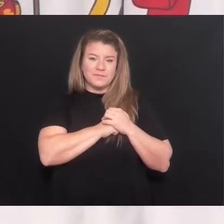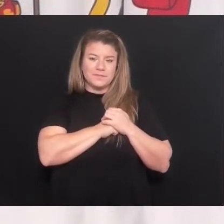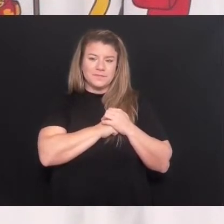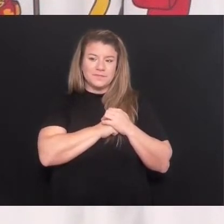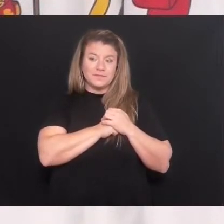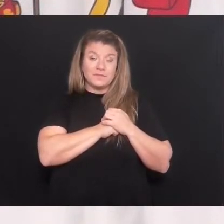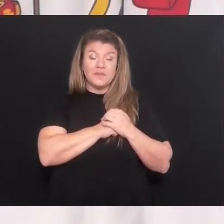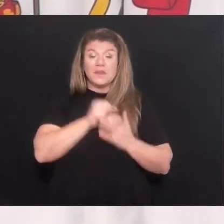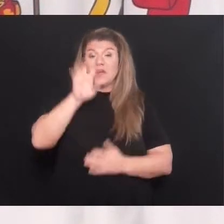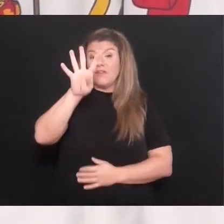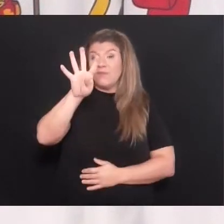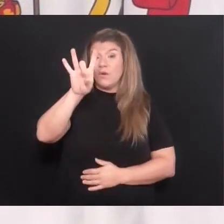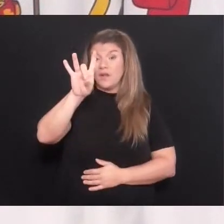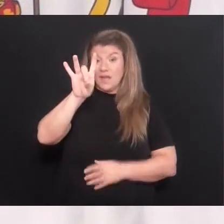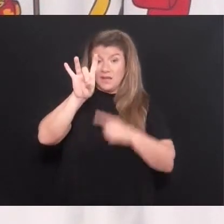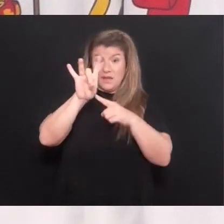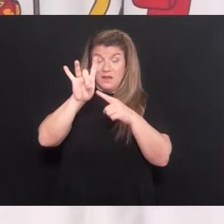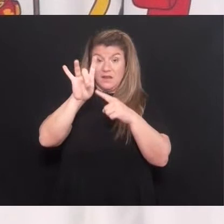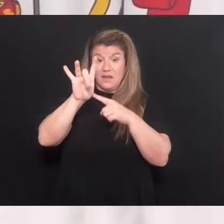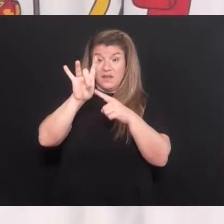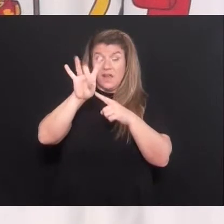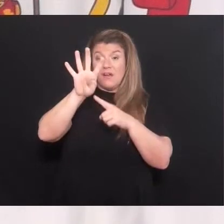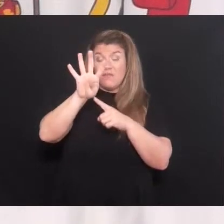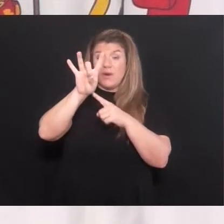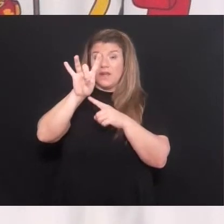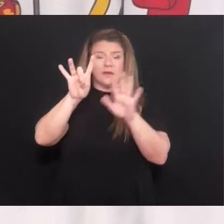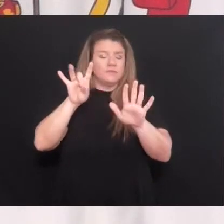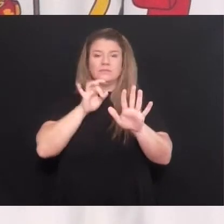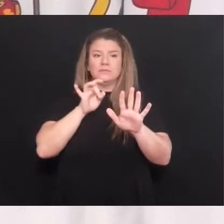We've had 4,800 people,